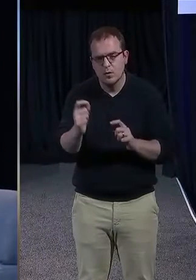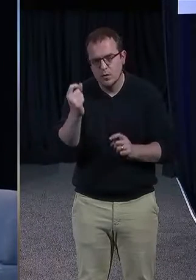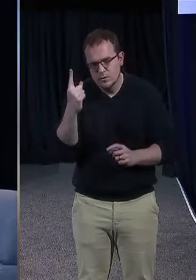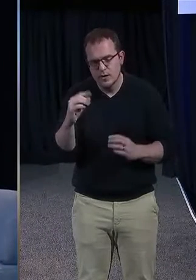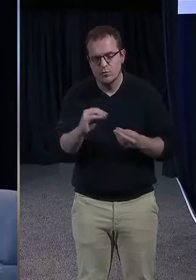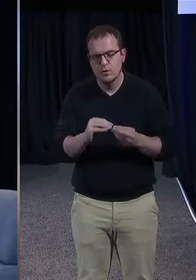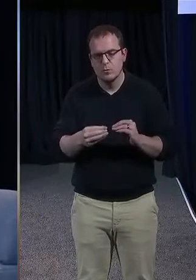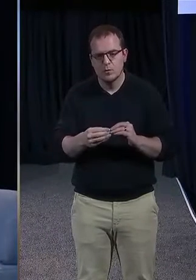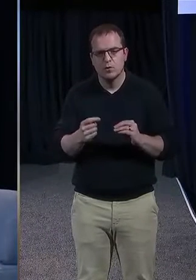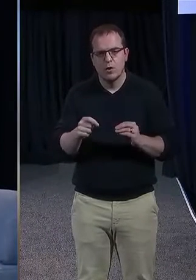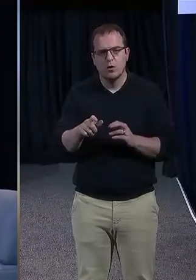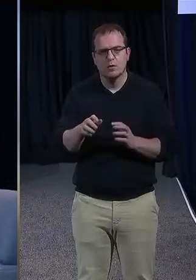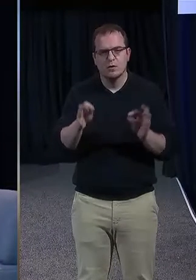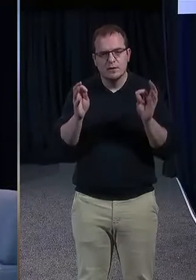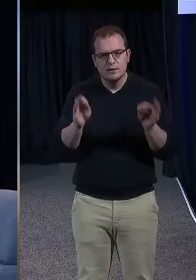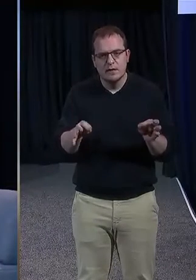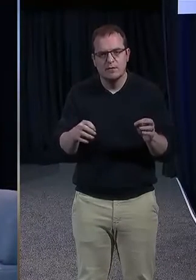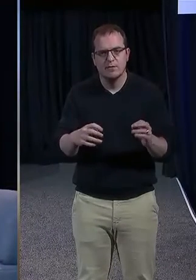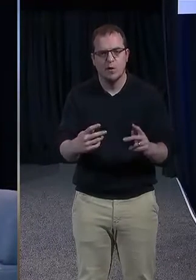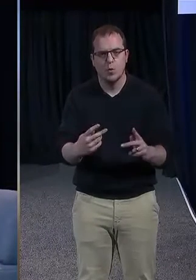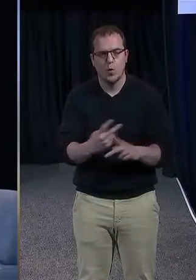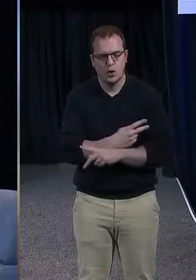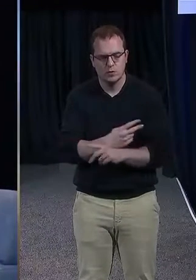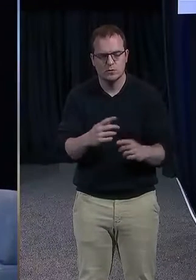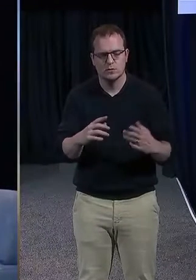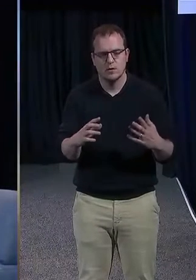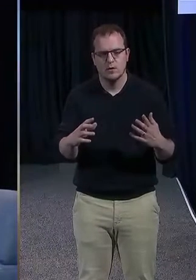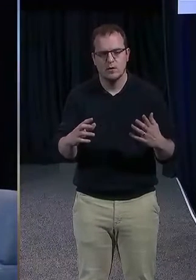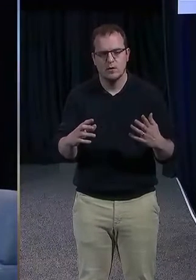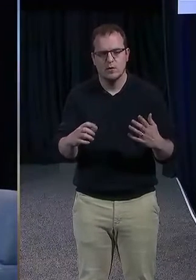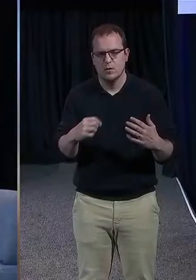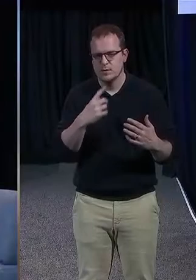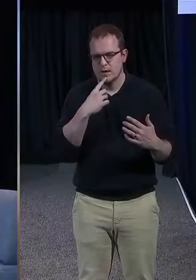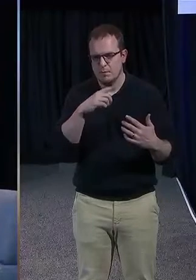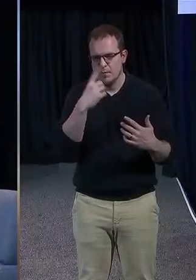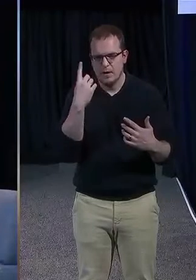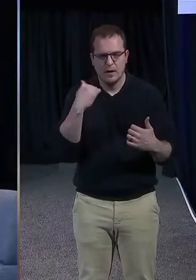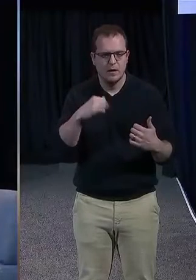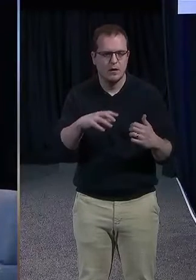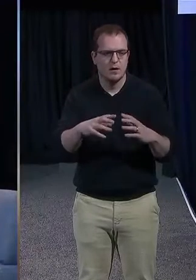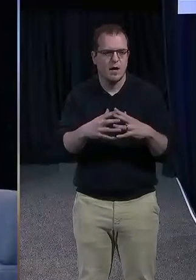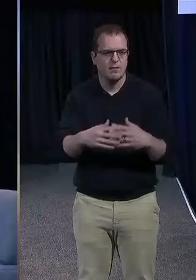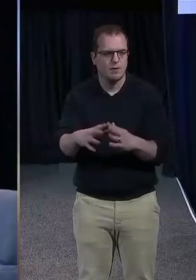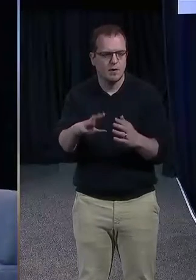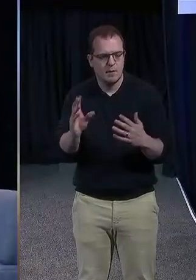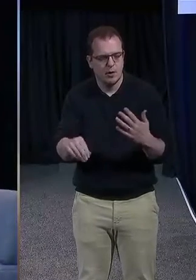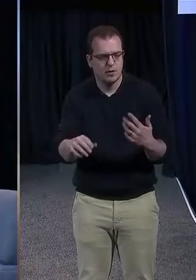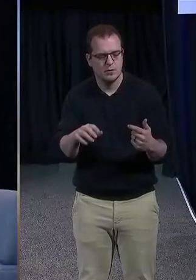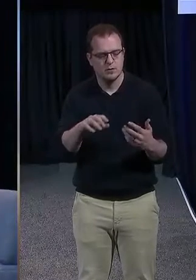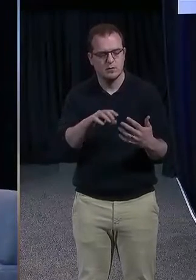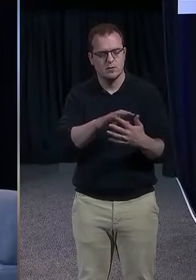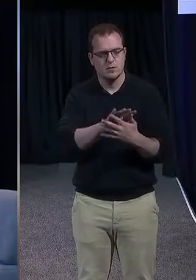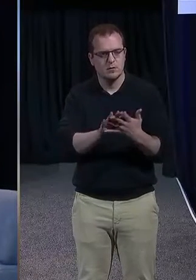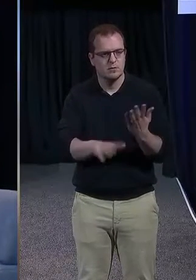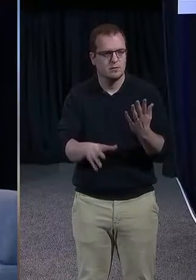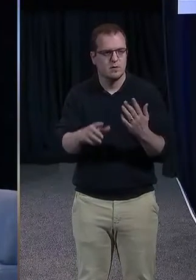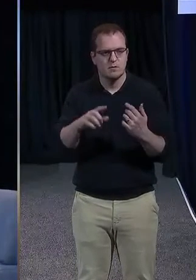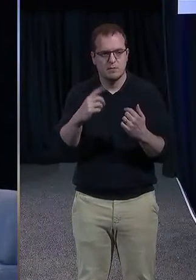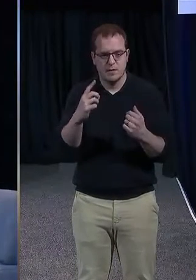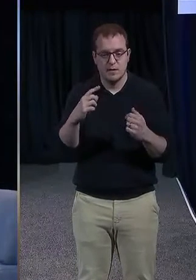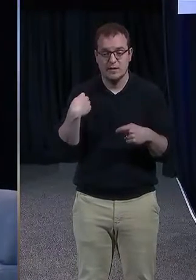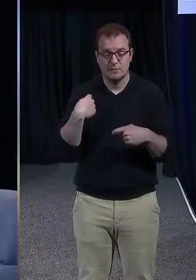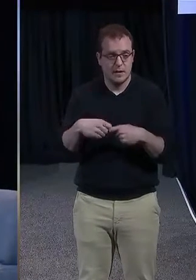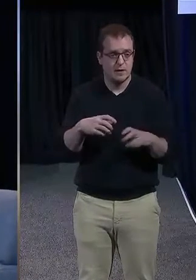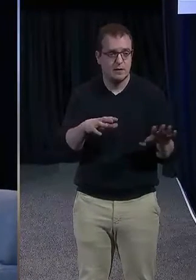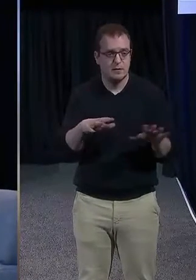are certainly worse when you're talking about Black or African American faculty or Hispanic faculty.